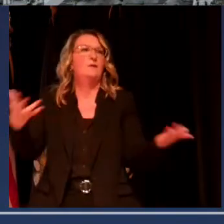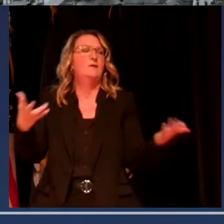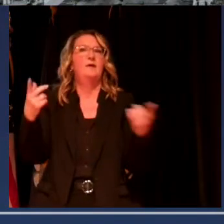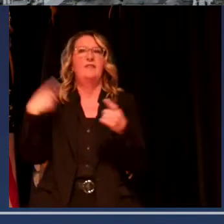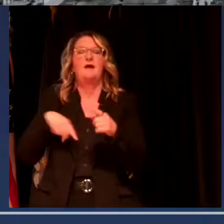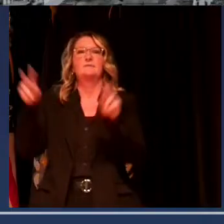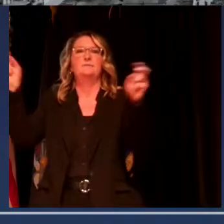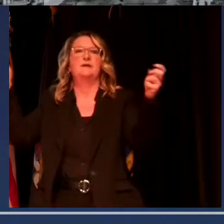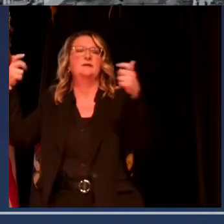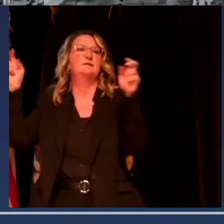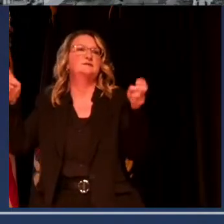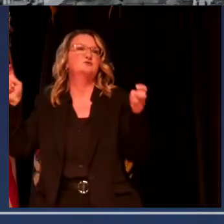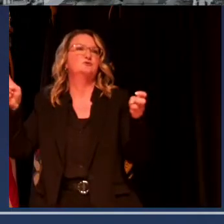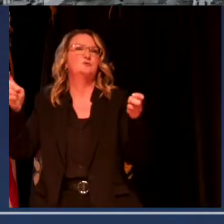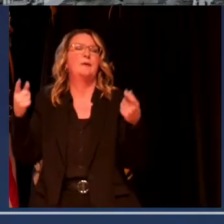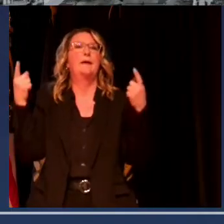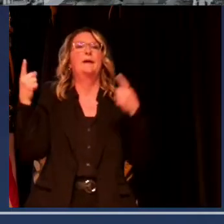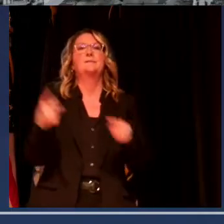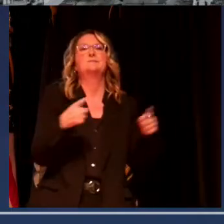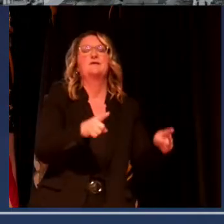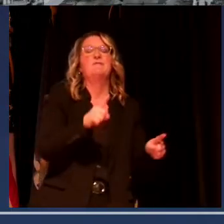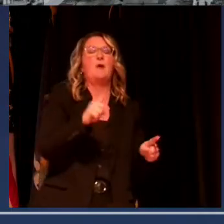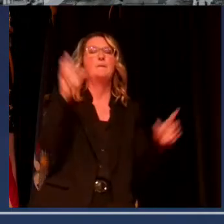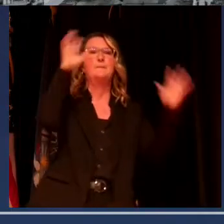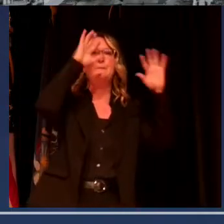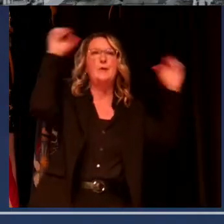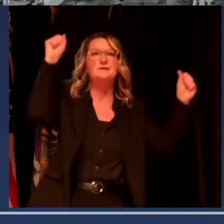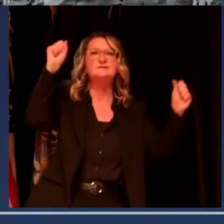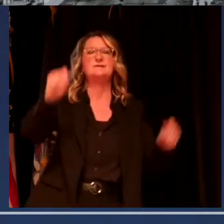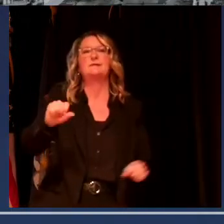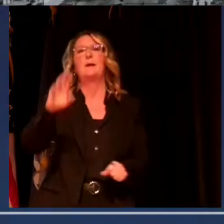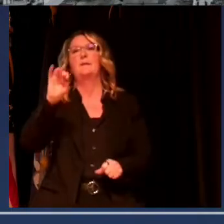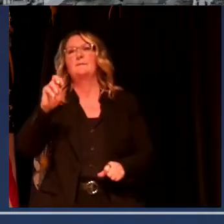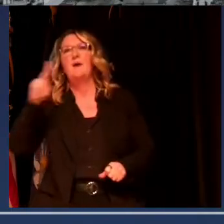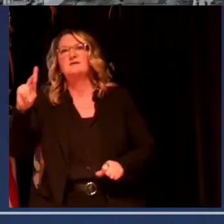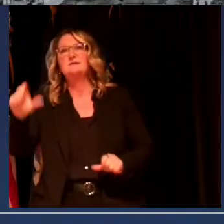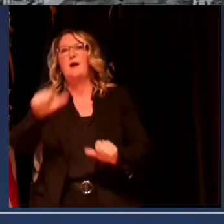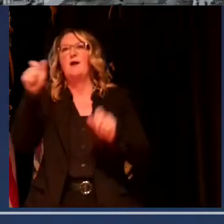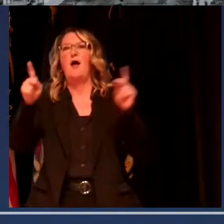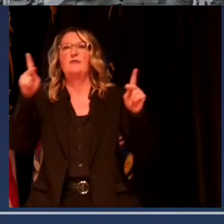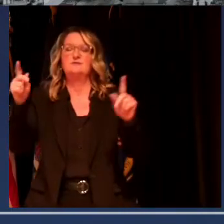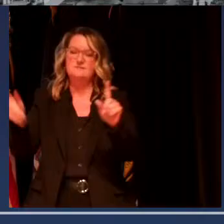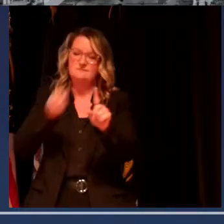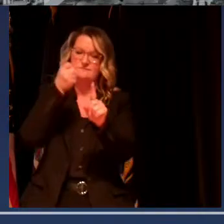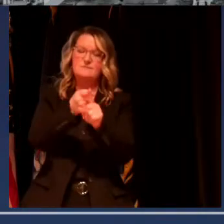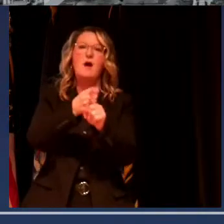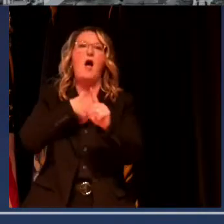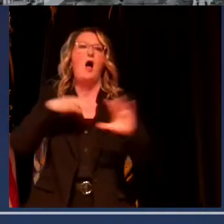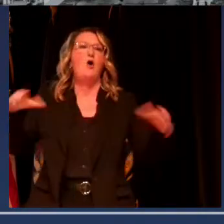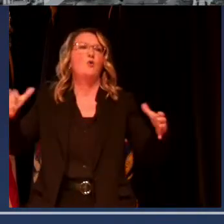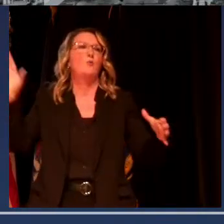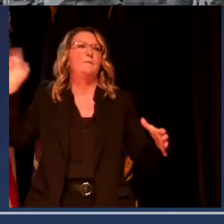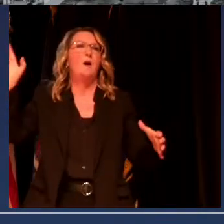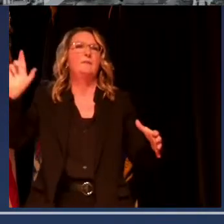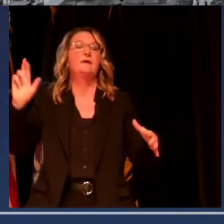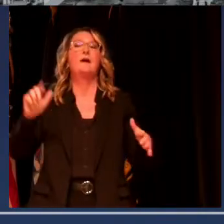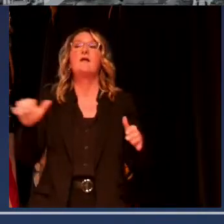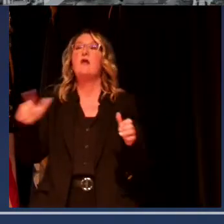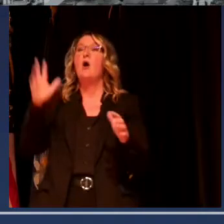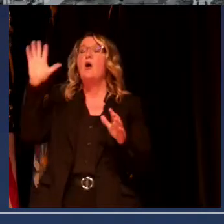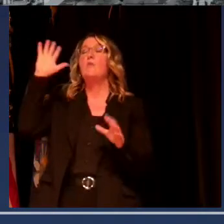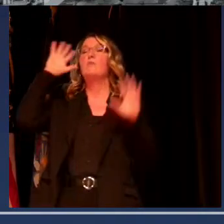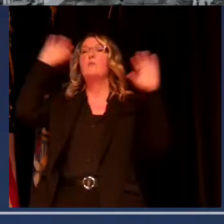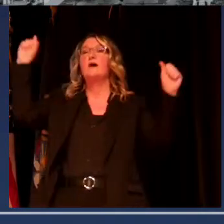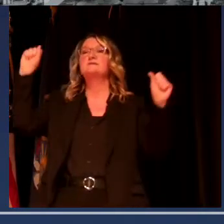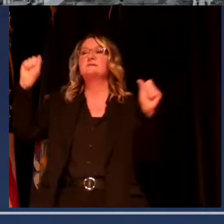is the actions being taken by our president, Elon Musk, and others to reshape our democratic republic, as well as the president's